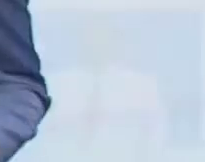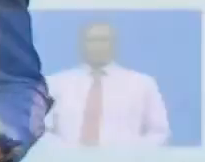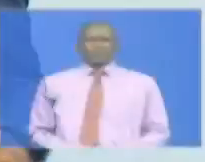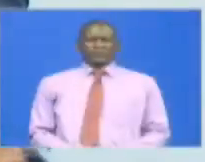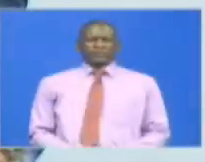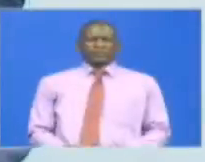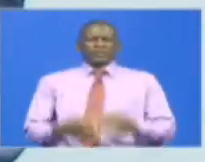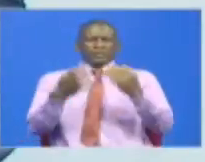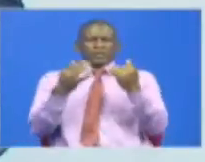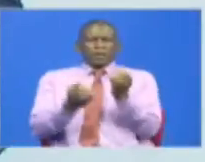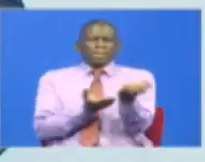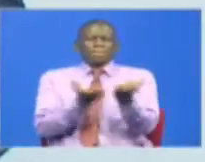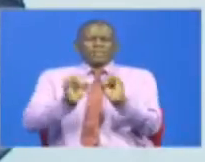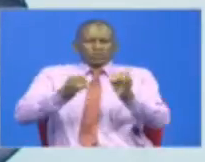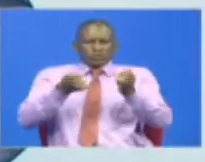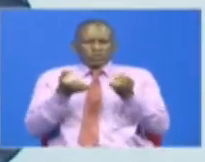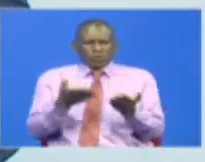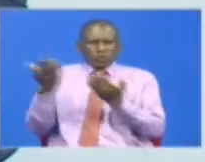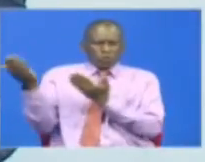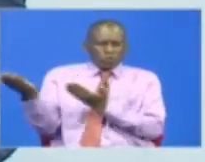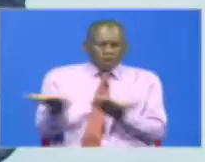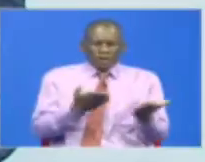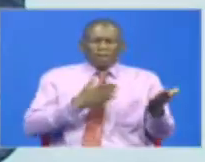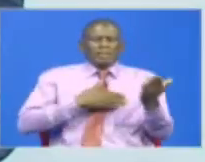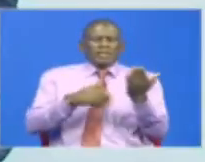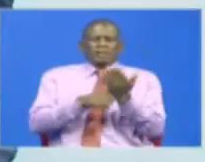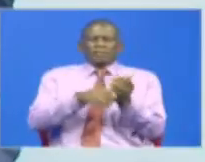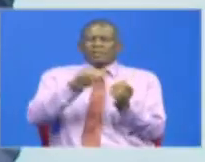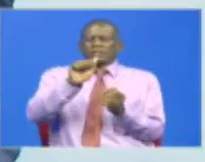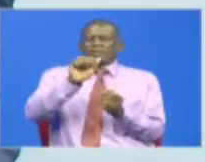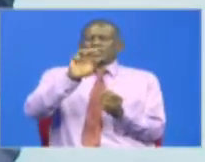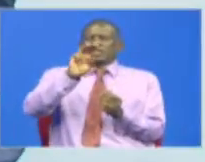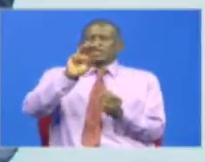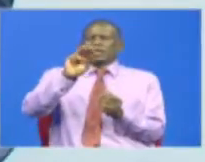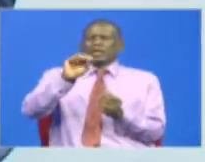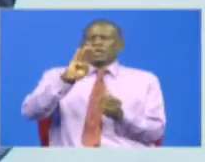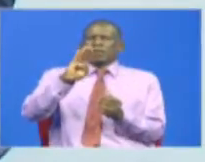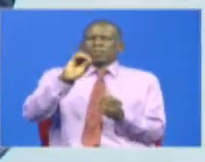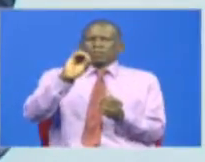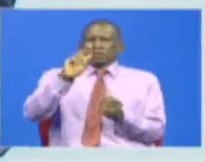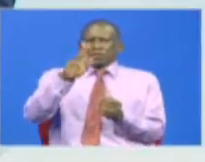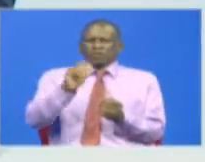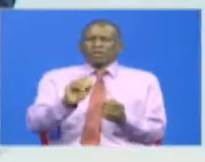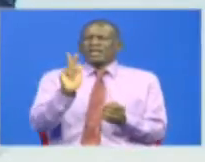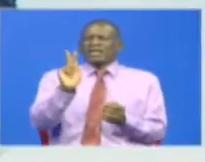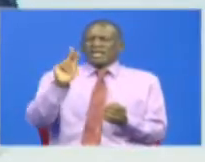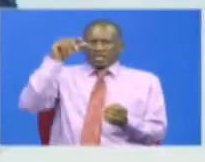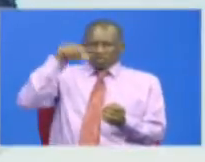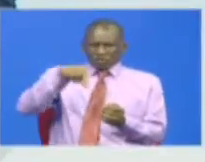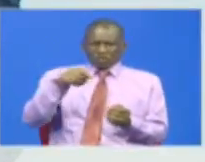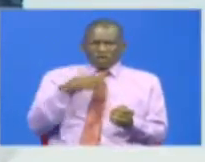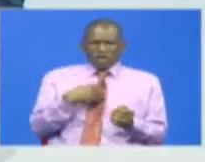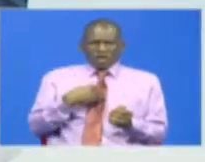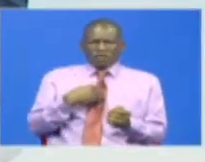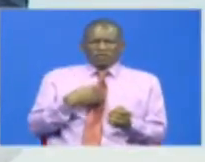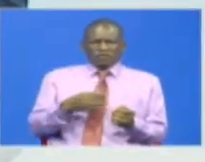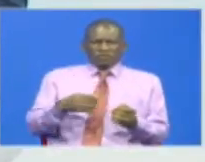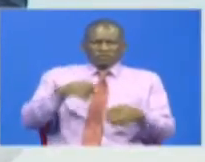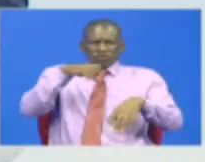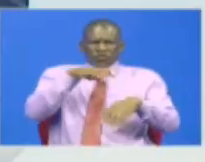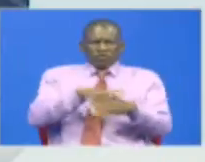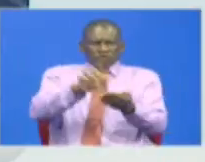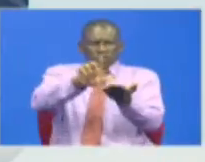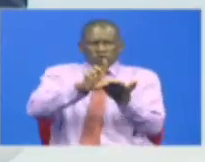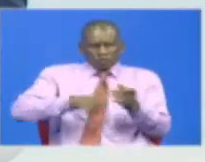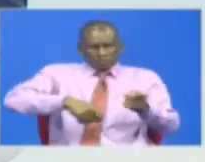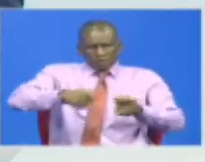It is time to get down to business. Welcome, I am Julians Amboko. National Flag Carrier Kenya Airways has secured moratorium on loan repayment for a